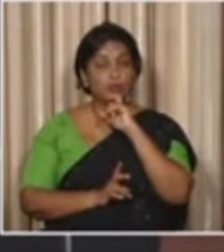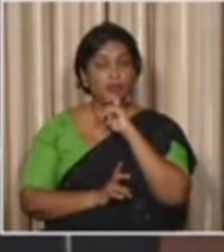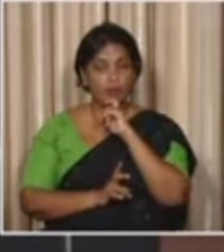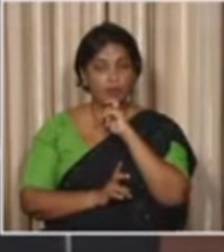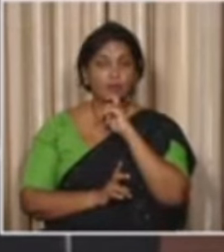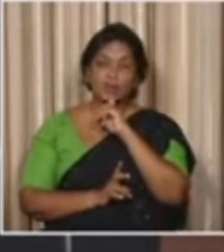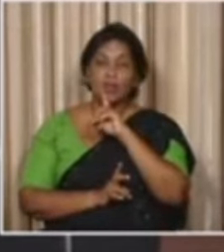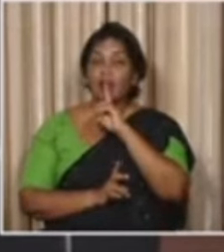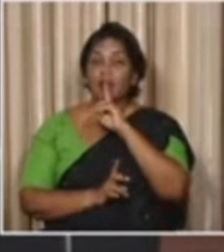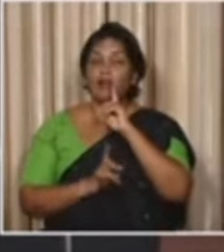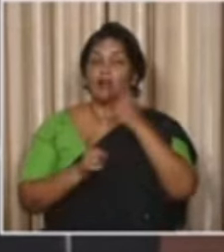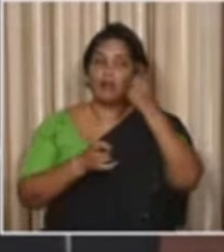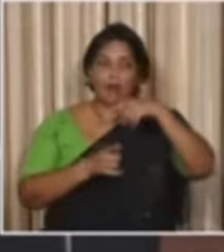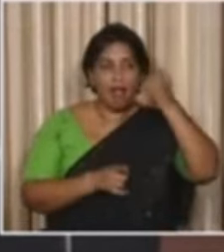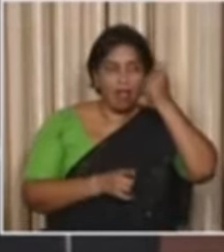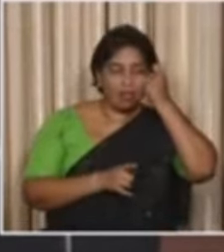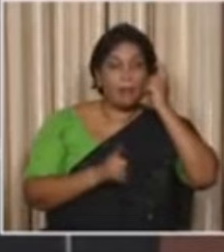ke.